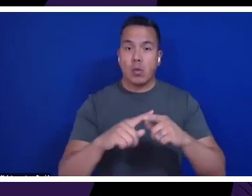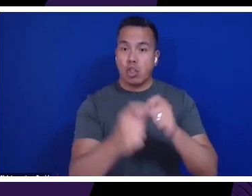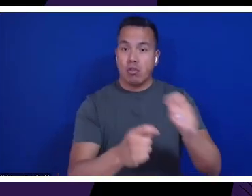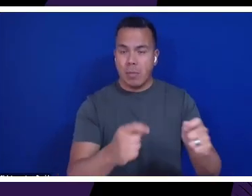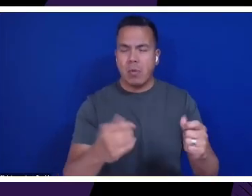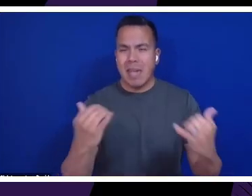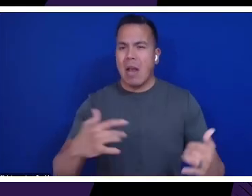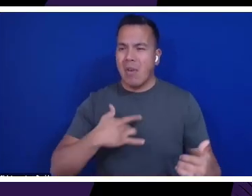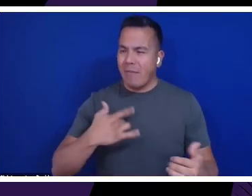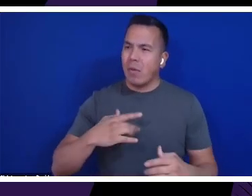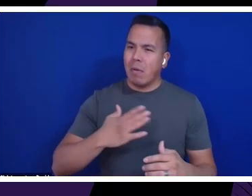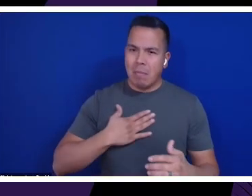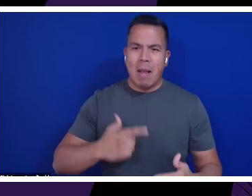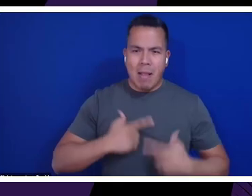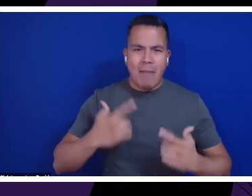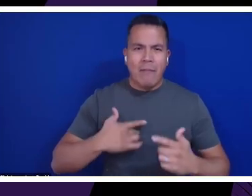a wonderful feeling.